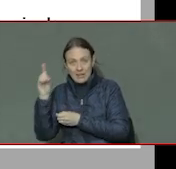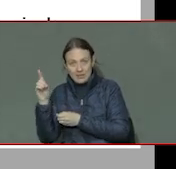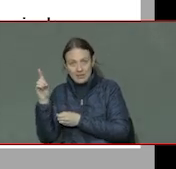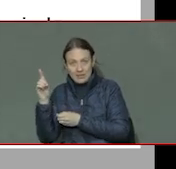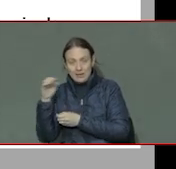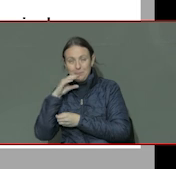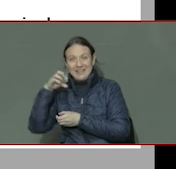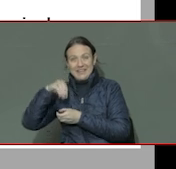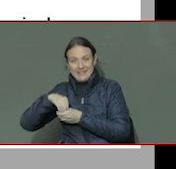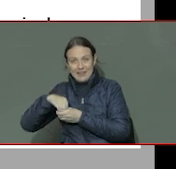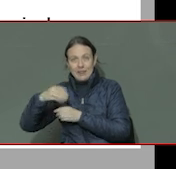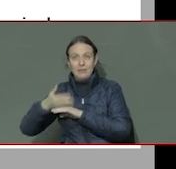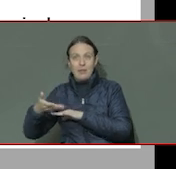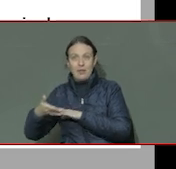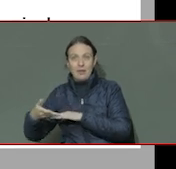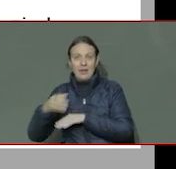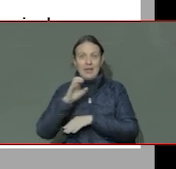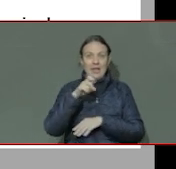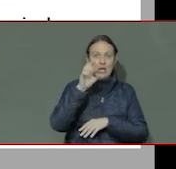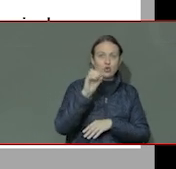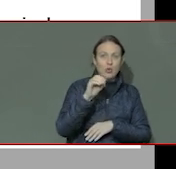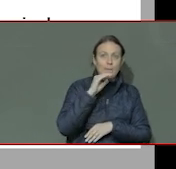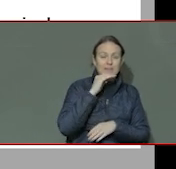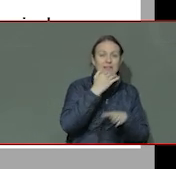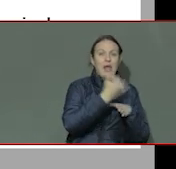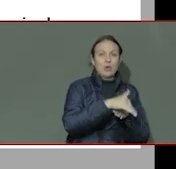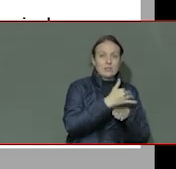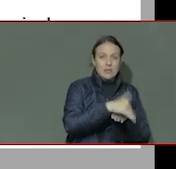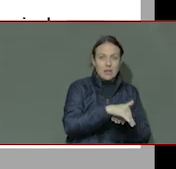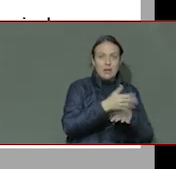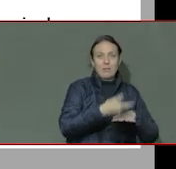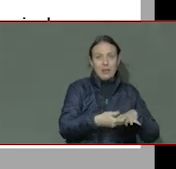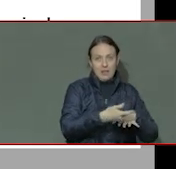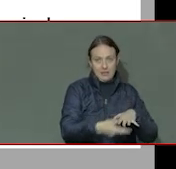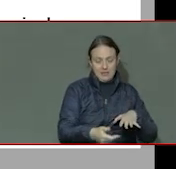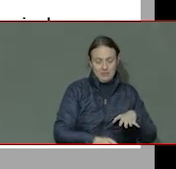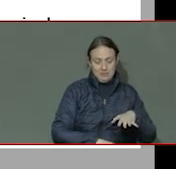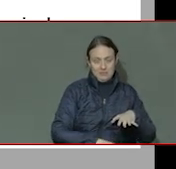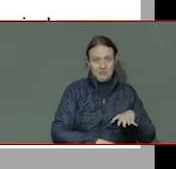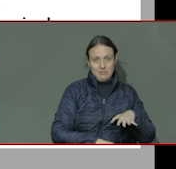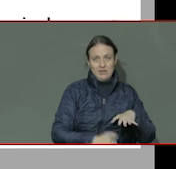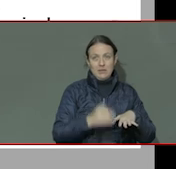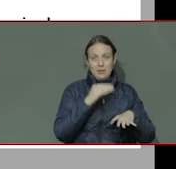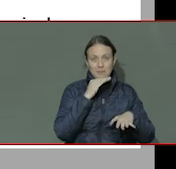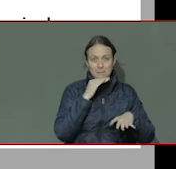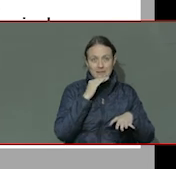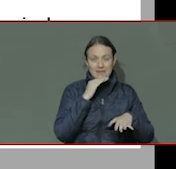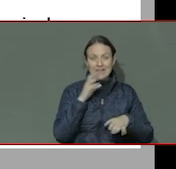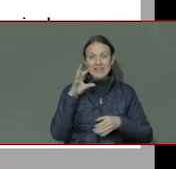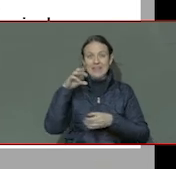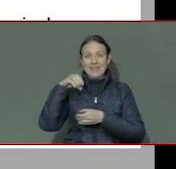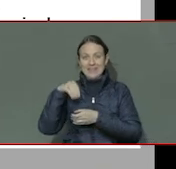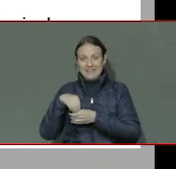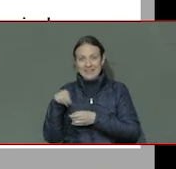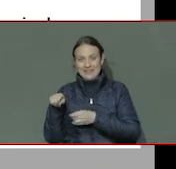the blood. Where exo means outside, it's outside the blood. So it is in tubulus, and